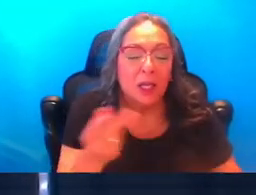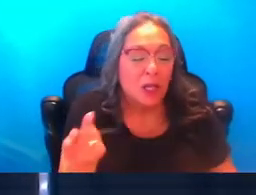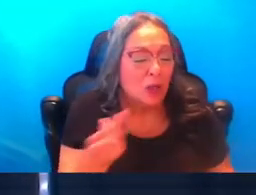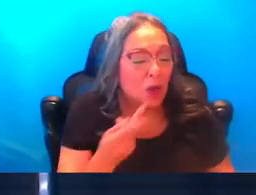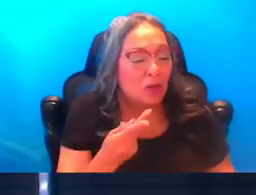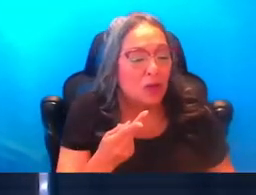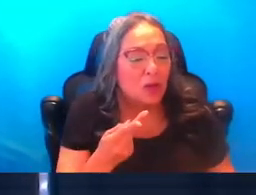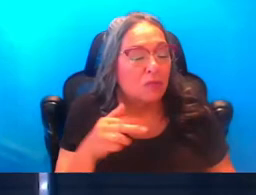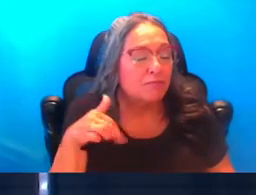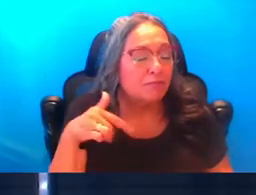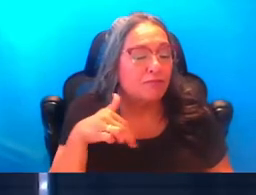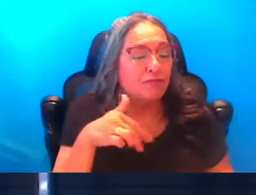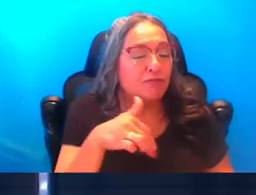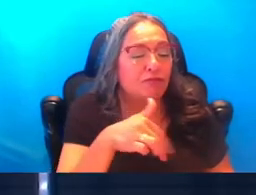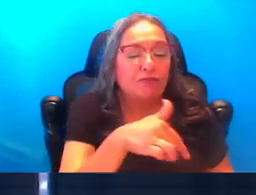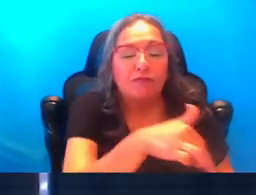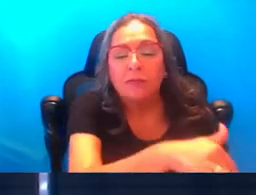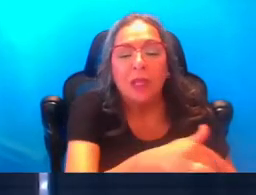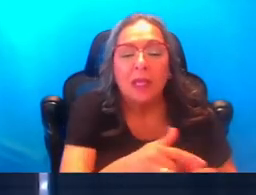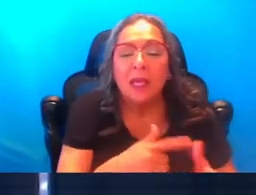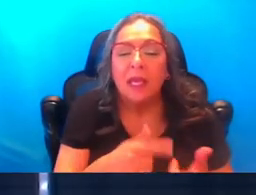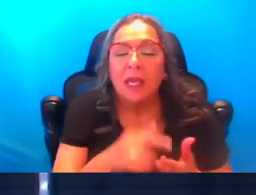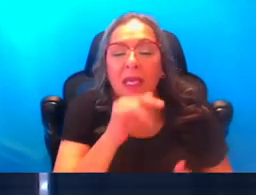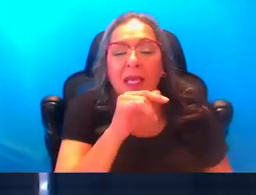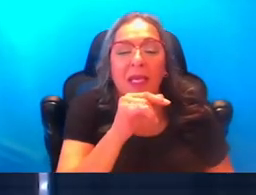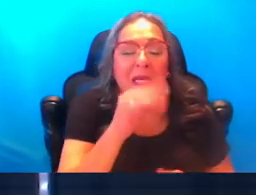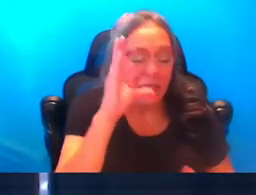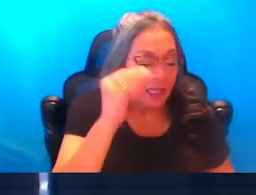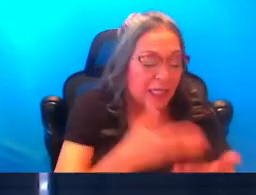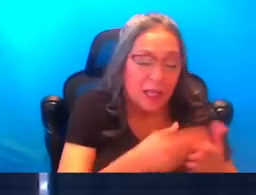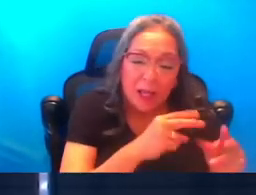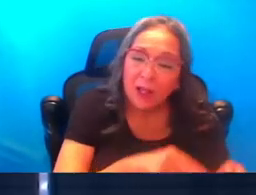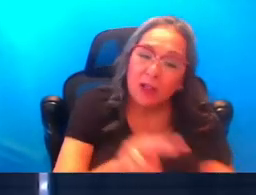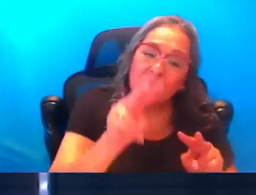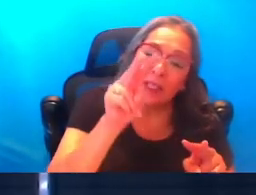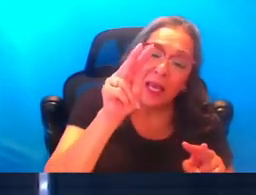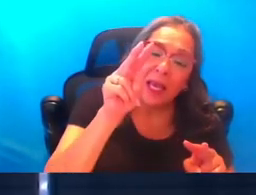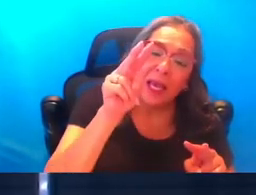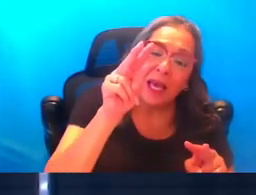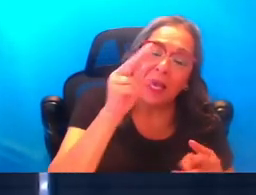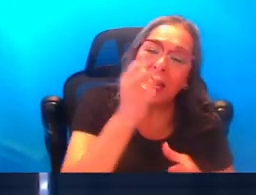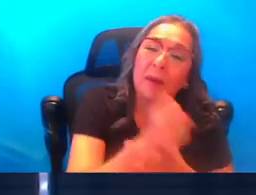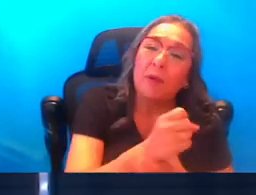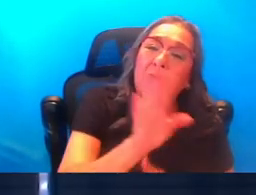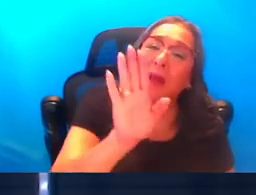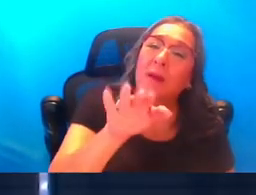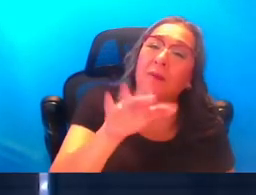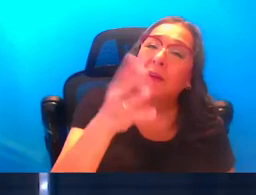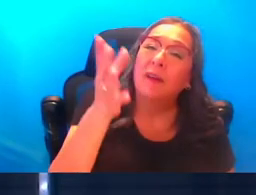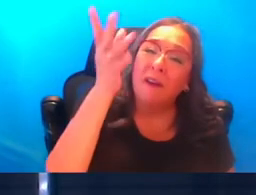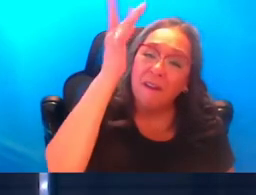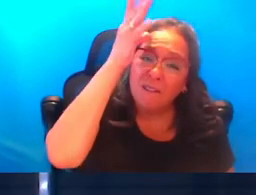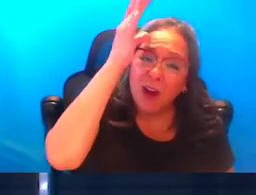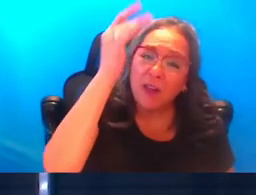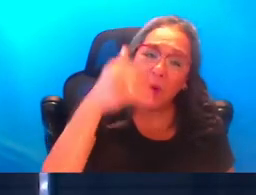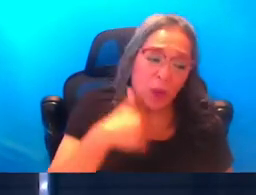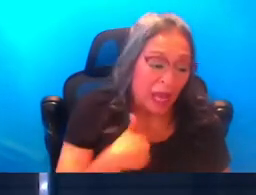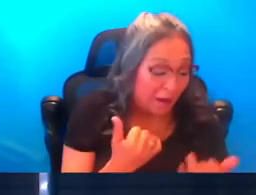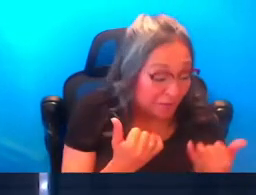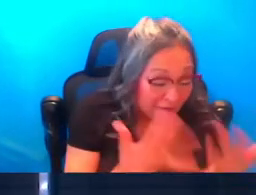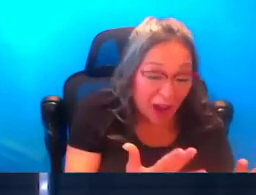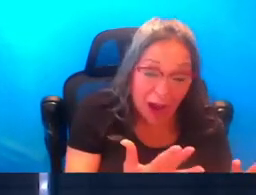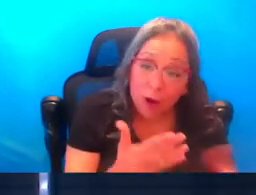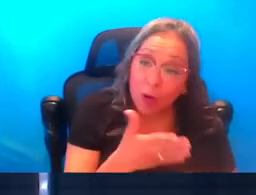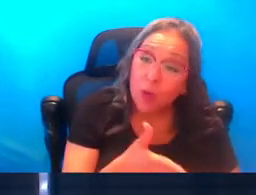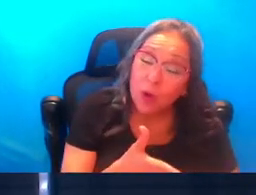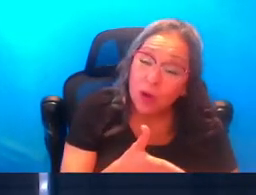together, Isaac turned to Abraham and said, Father? Yes, my son, Abraham said. We have the fire, we have the wood, the boy said.